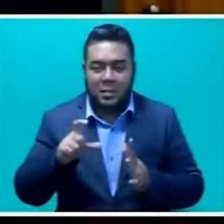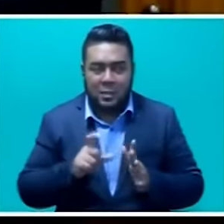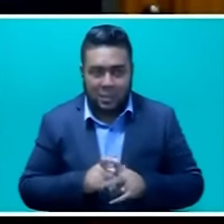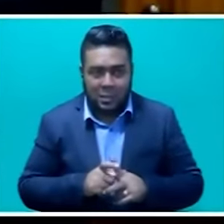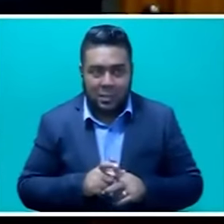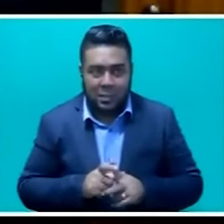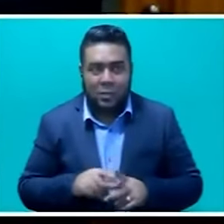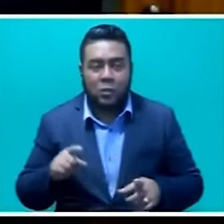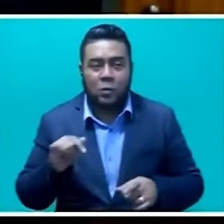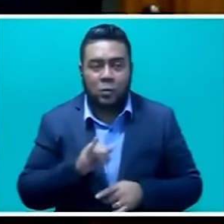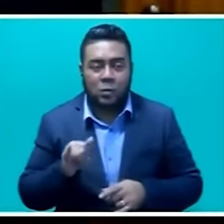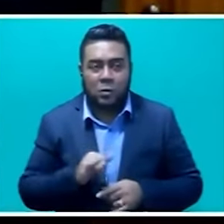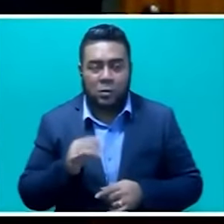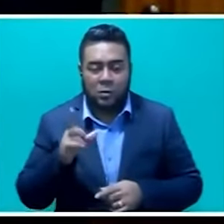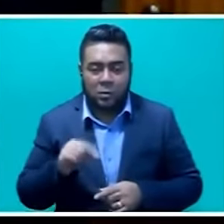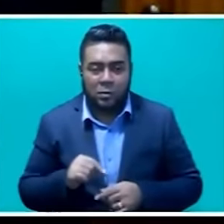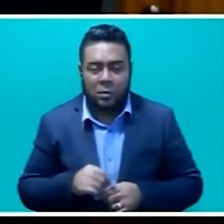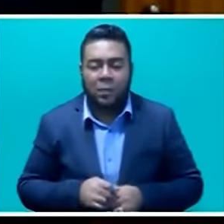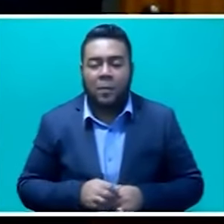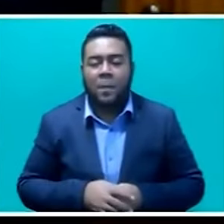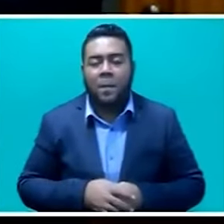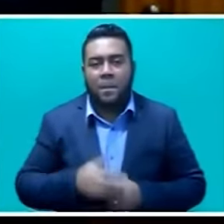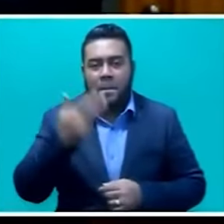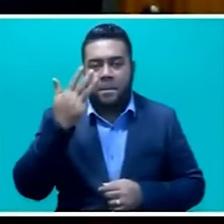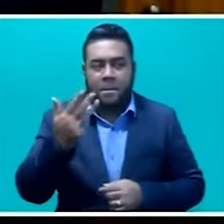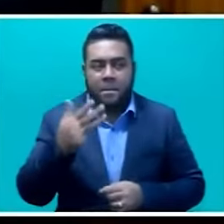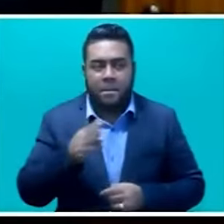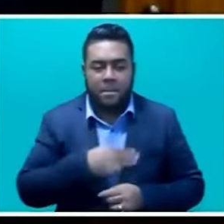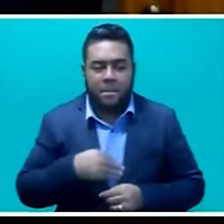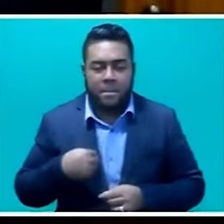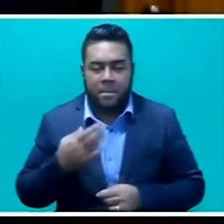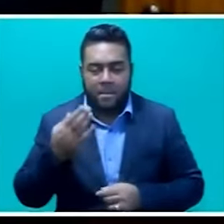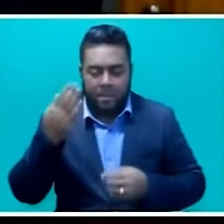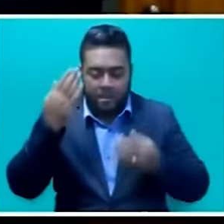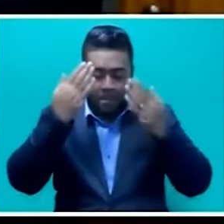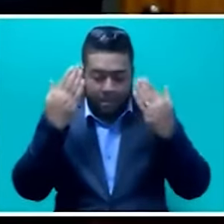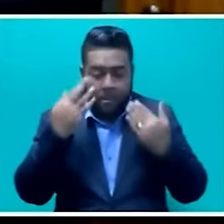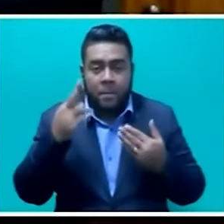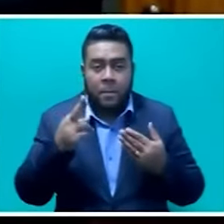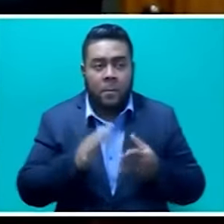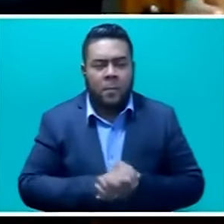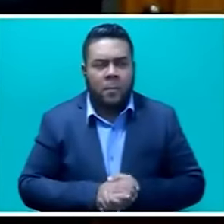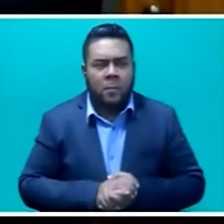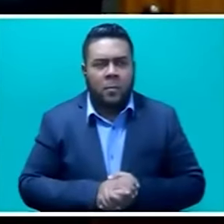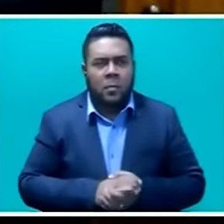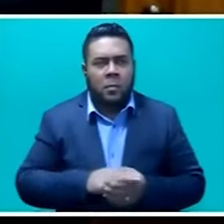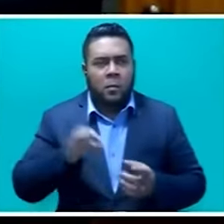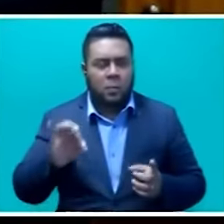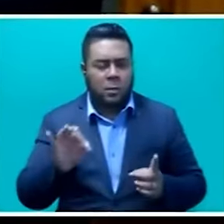which has so far done a pilot project for 9 ministries, Honourable Speaker, with specifics